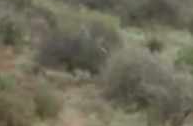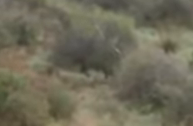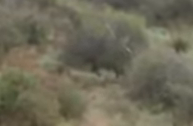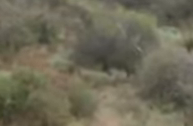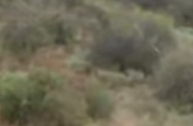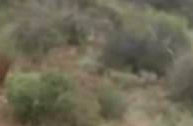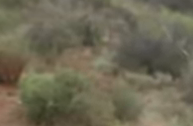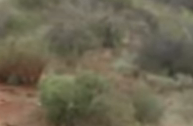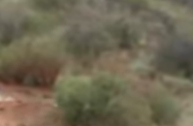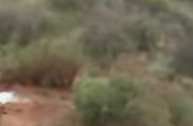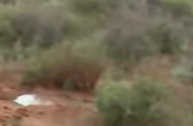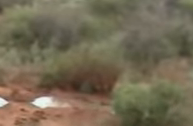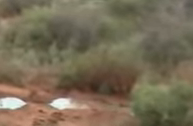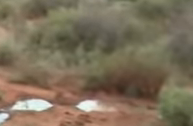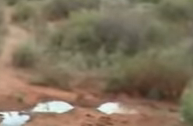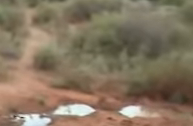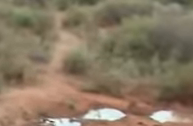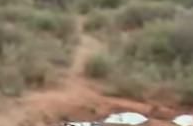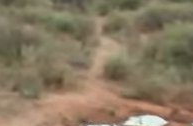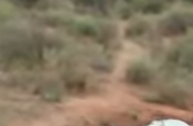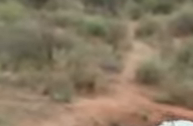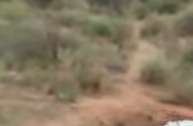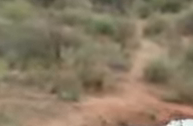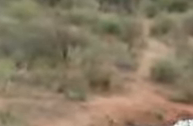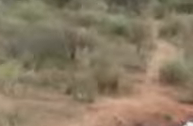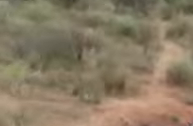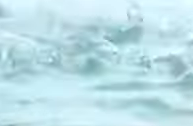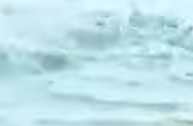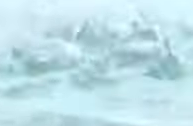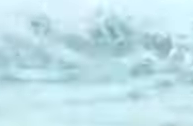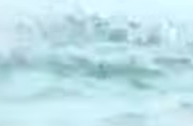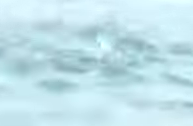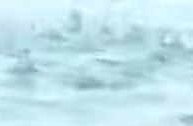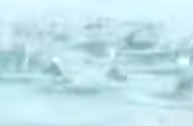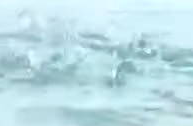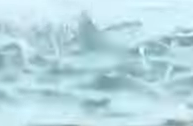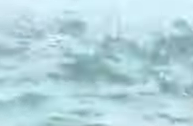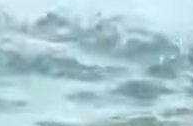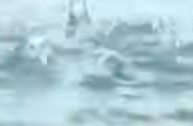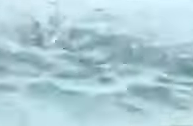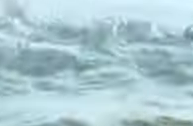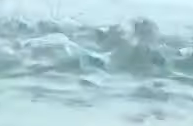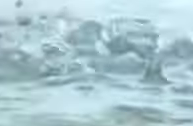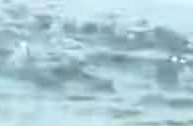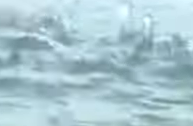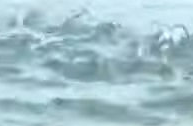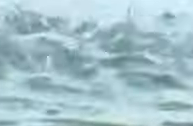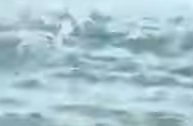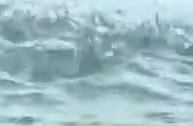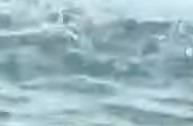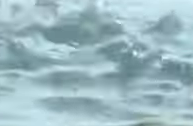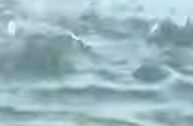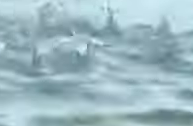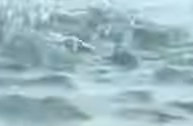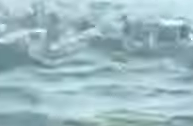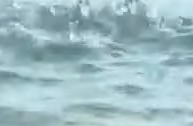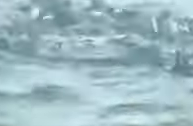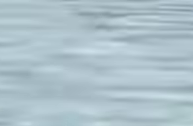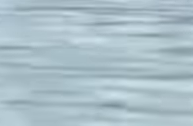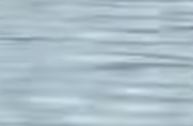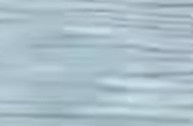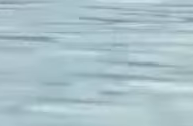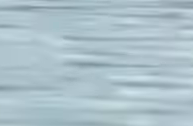The wildlife adds touch of exclusivity to the region, making a visit to the northern part of